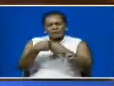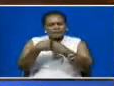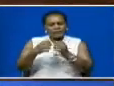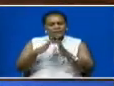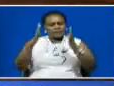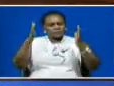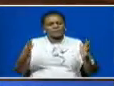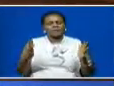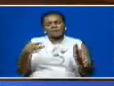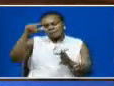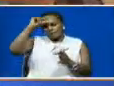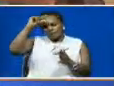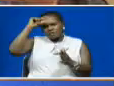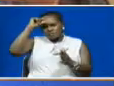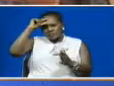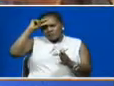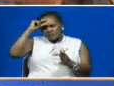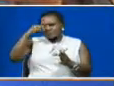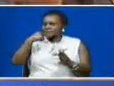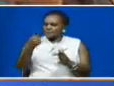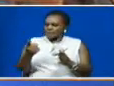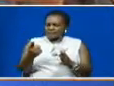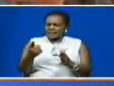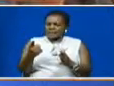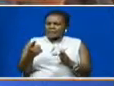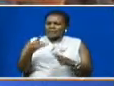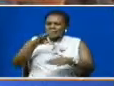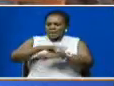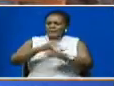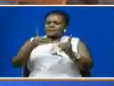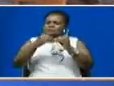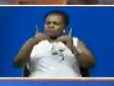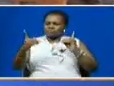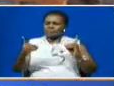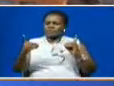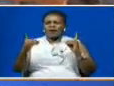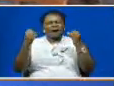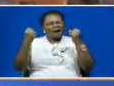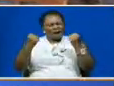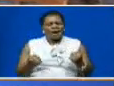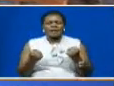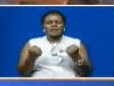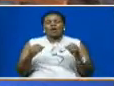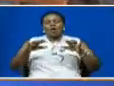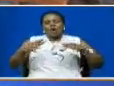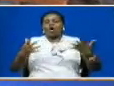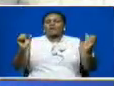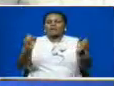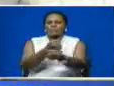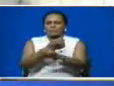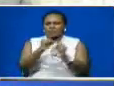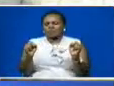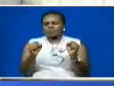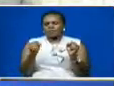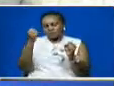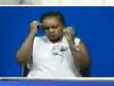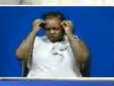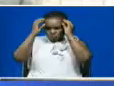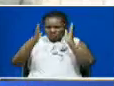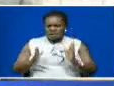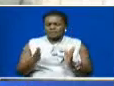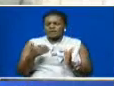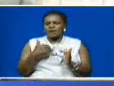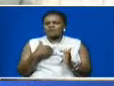challenge. The government has previously admitted that attaining social distance would be virtually impossible. There are learners in